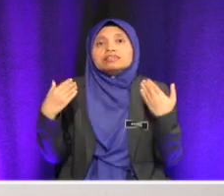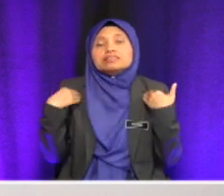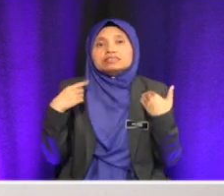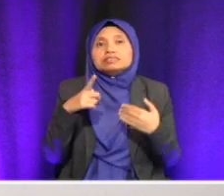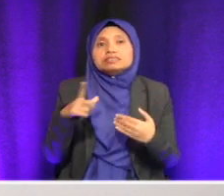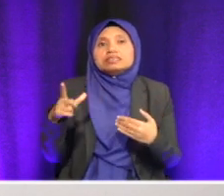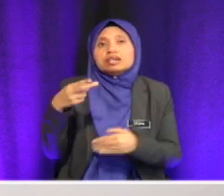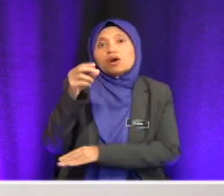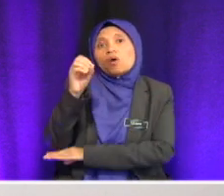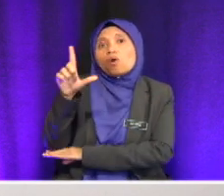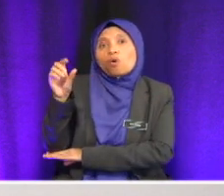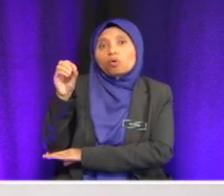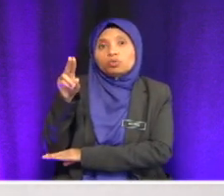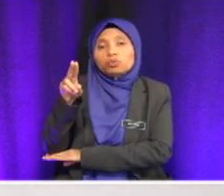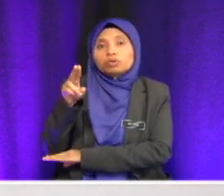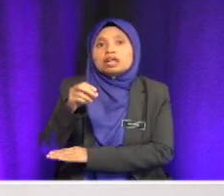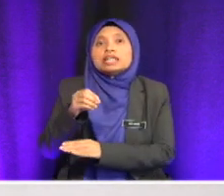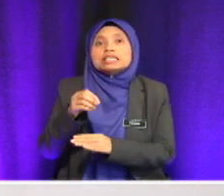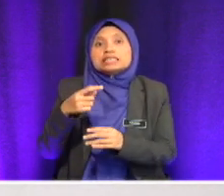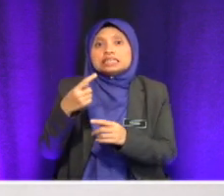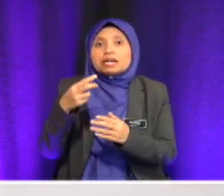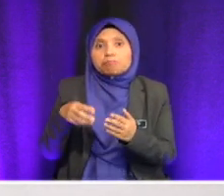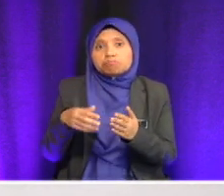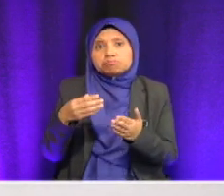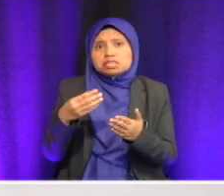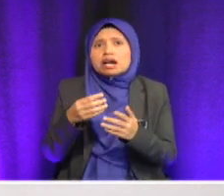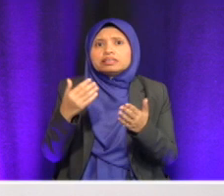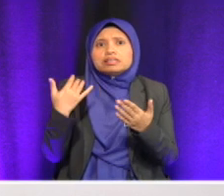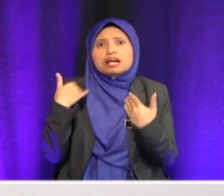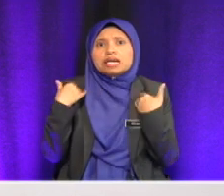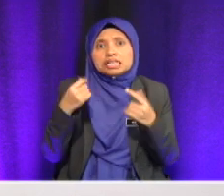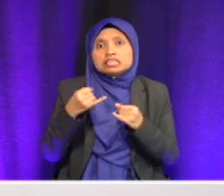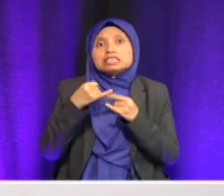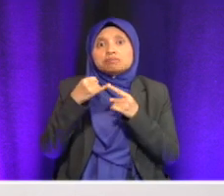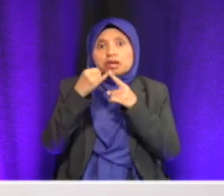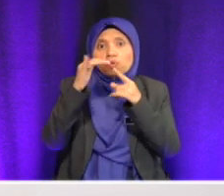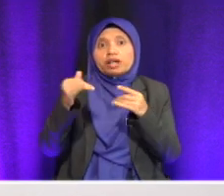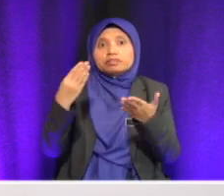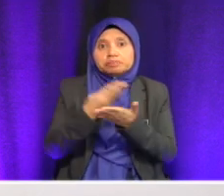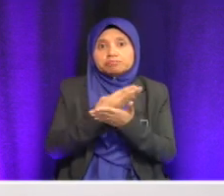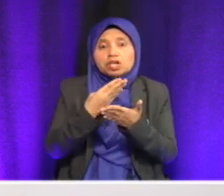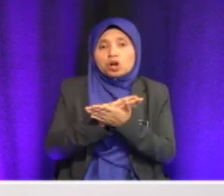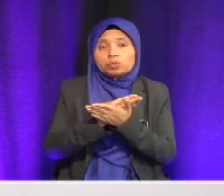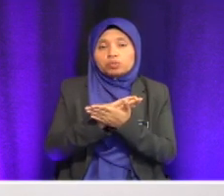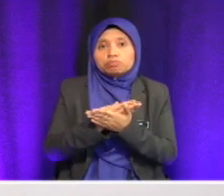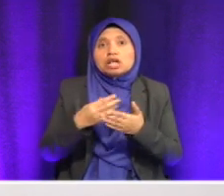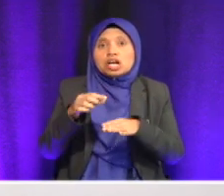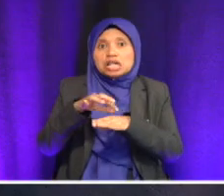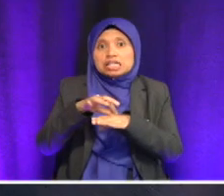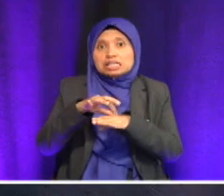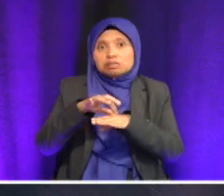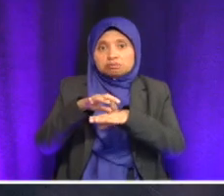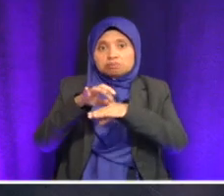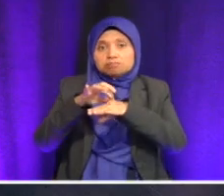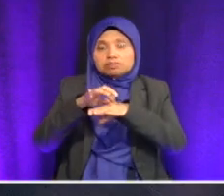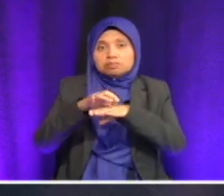that. Okay, that's Okay. a new fact. Thank you very much for sharing. So a polar bear is actually... Black. The skin is black. Yeah, the I did skin not know